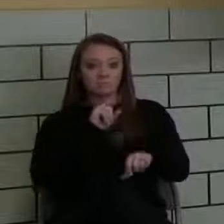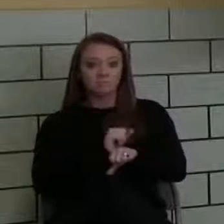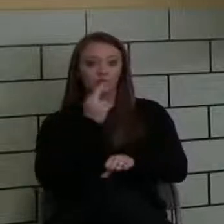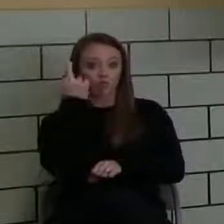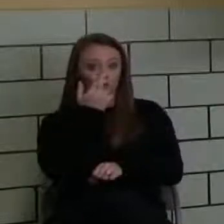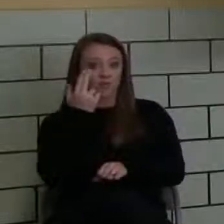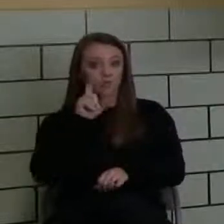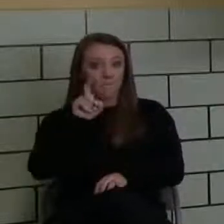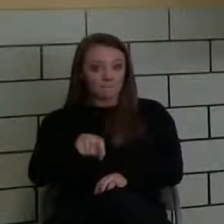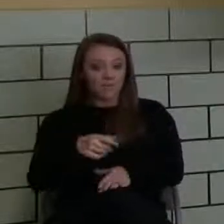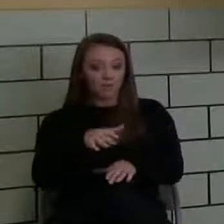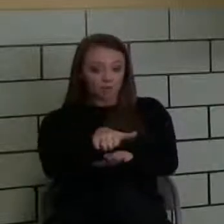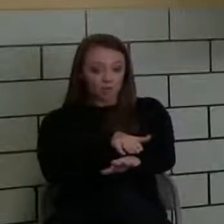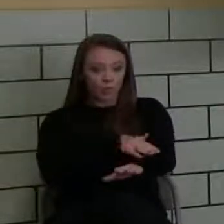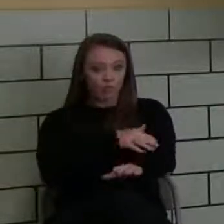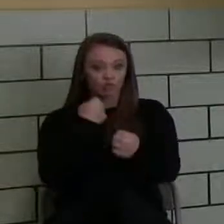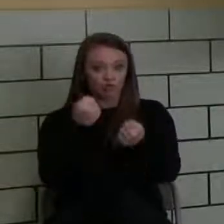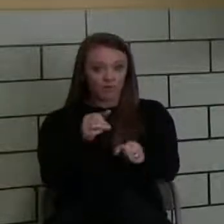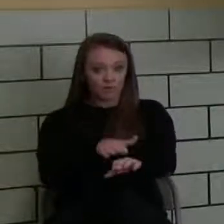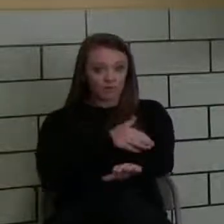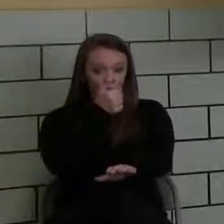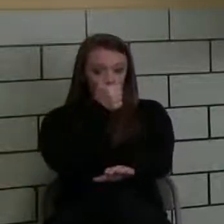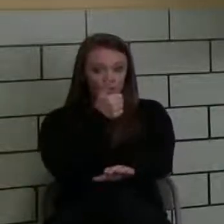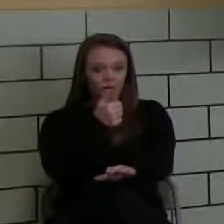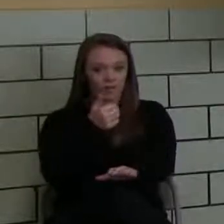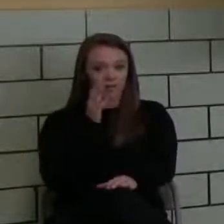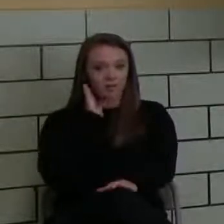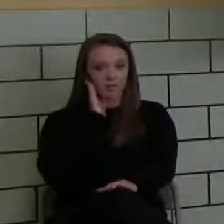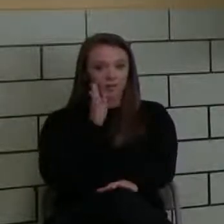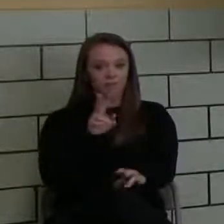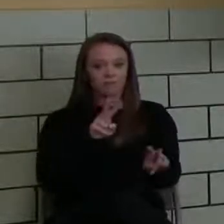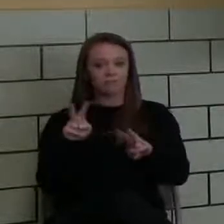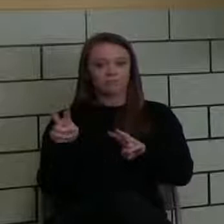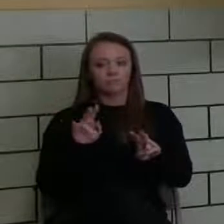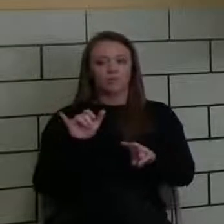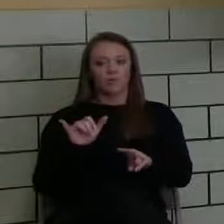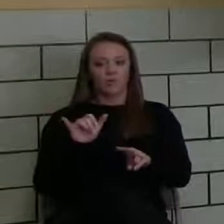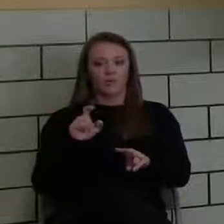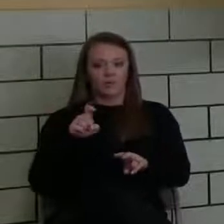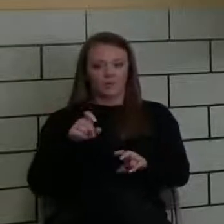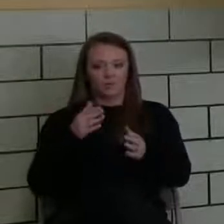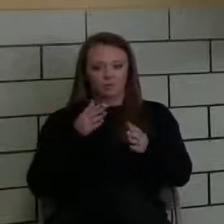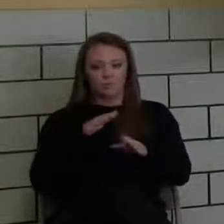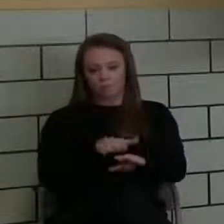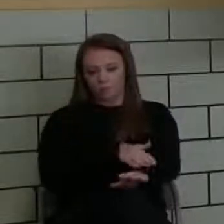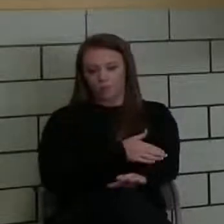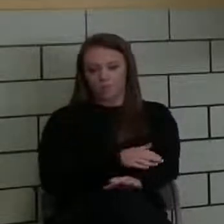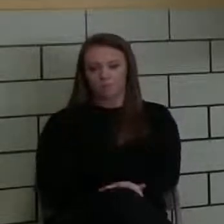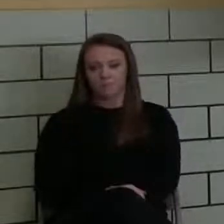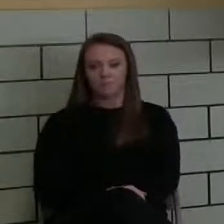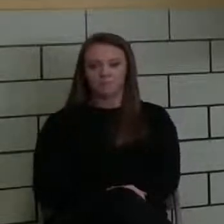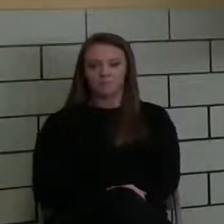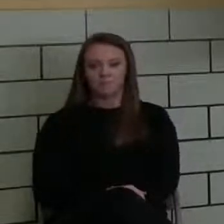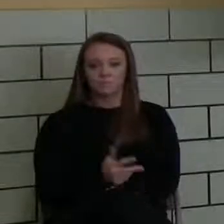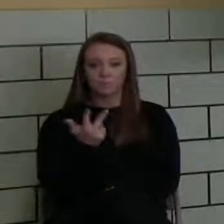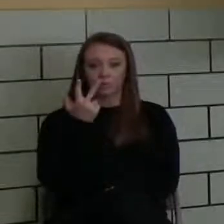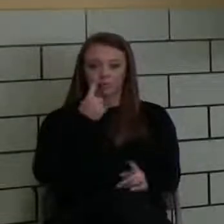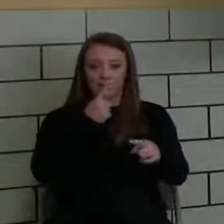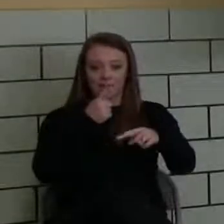they will slow down and they'll be able to look around and see what's going on around them. The 3 intersections along Main